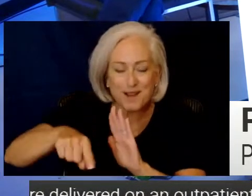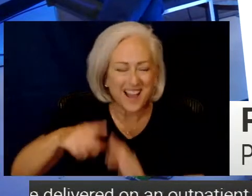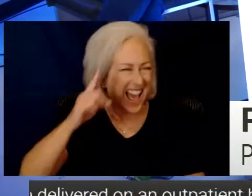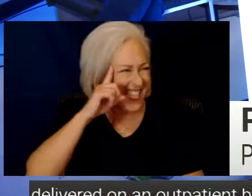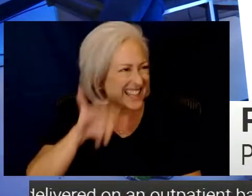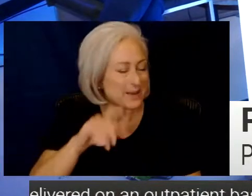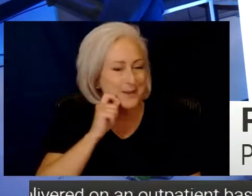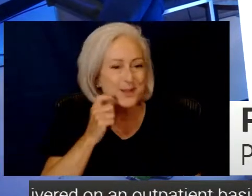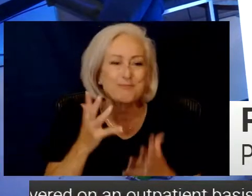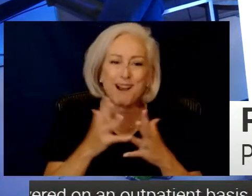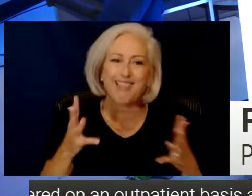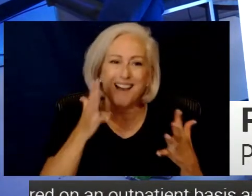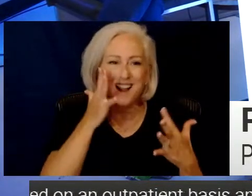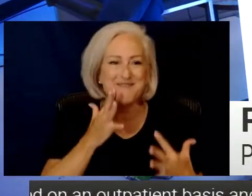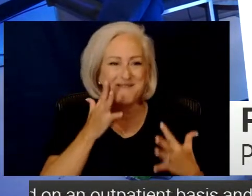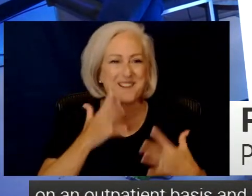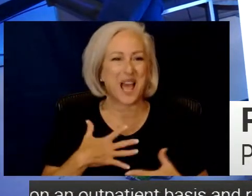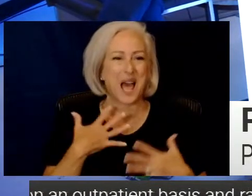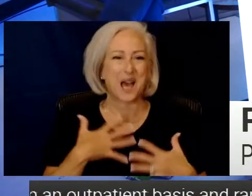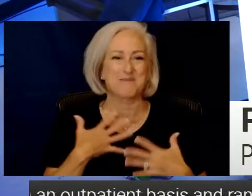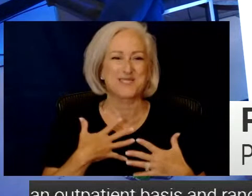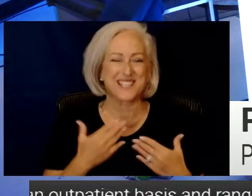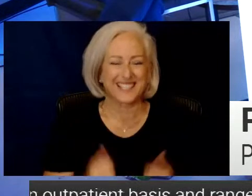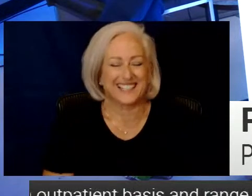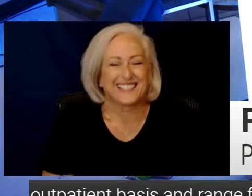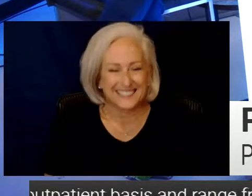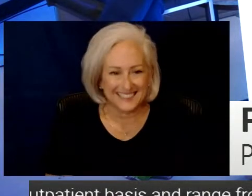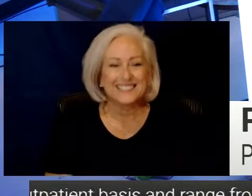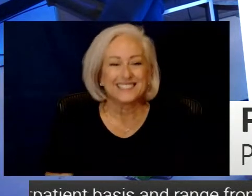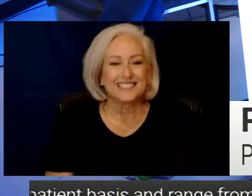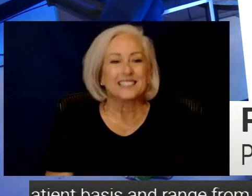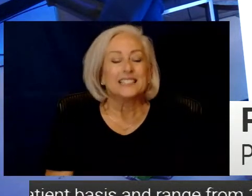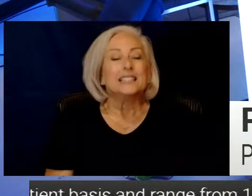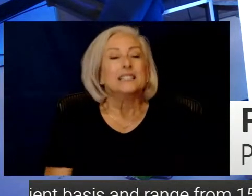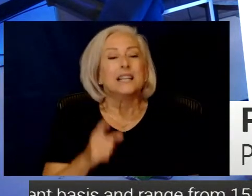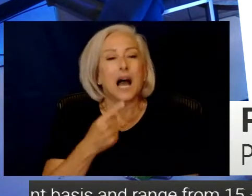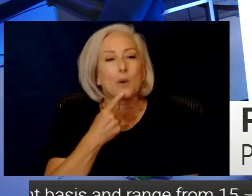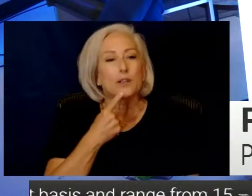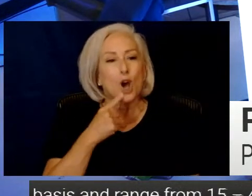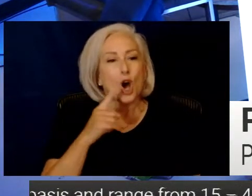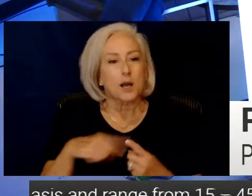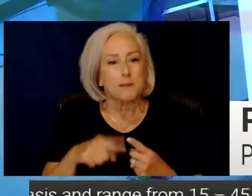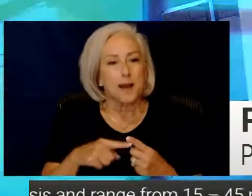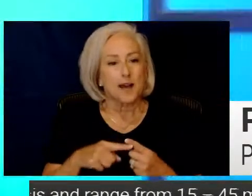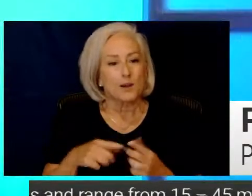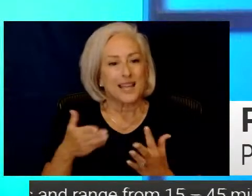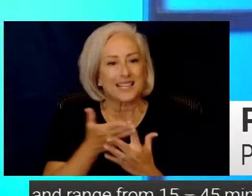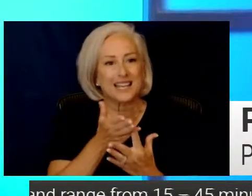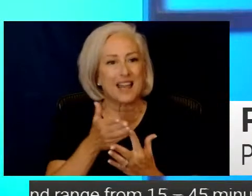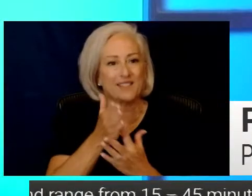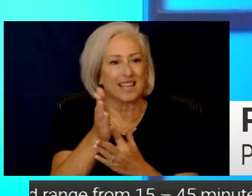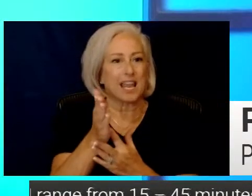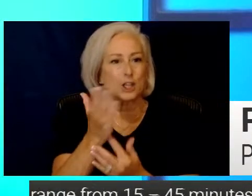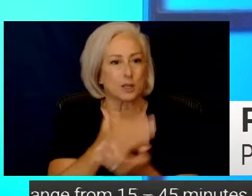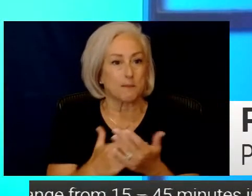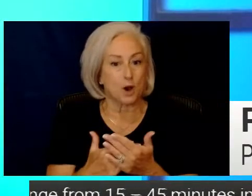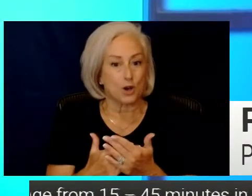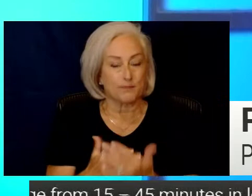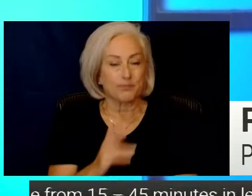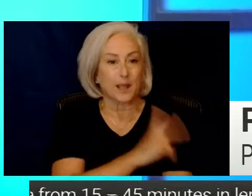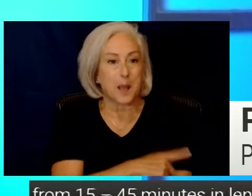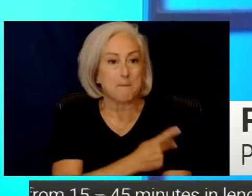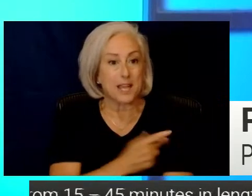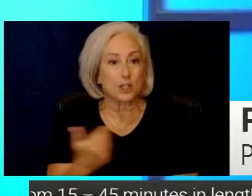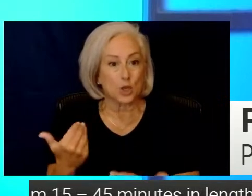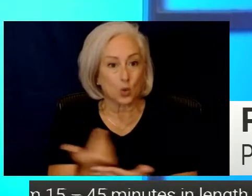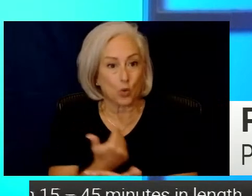Please, tears, yes. I just want to chime in about the navigation aspect that what Sarah is doing. I mean, a patient who has a new diagnosis